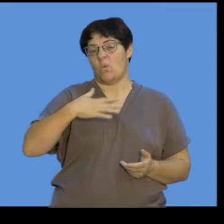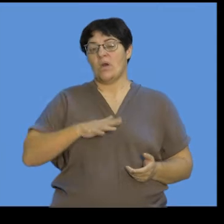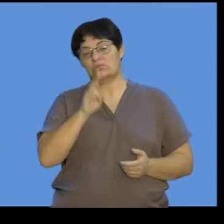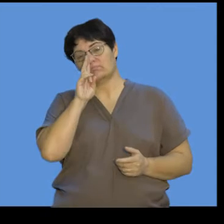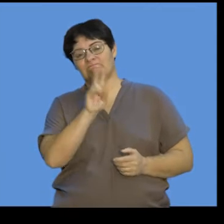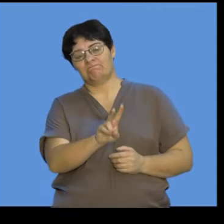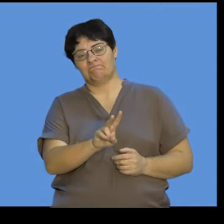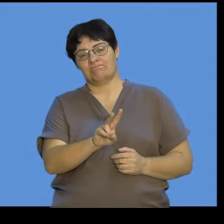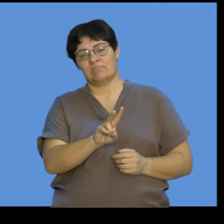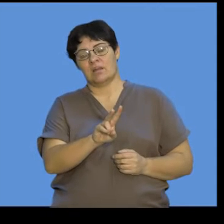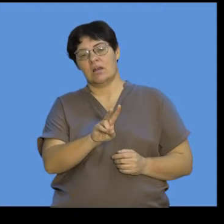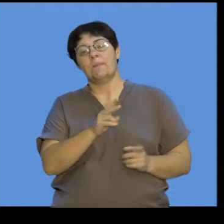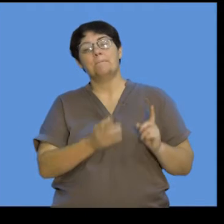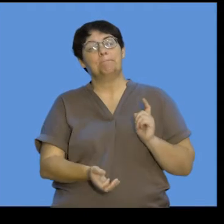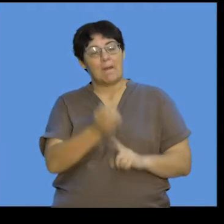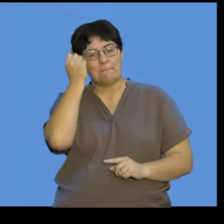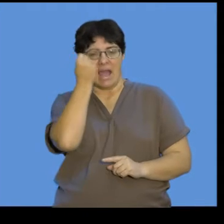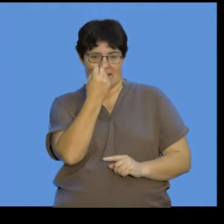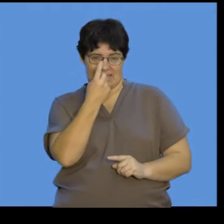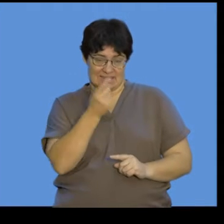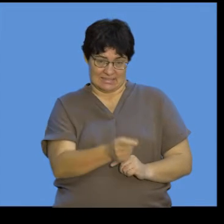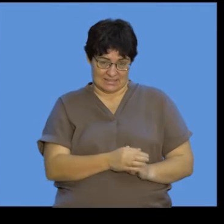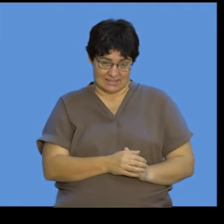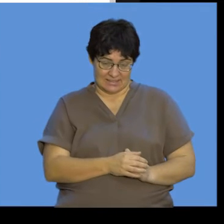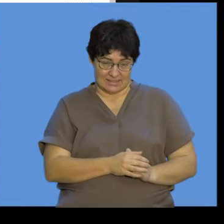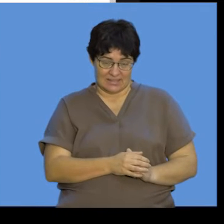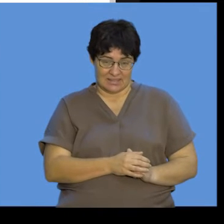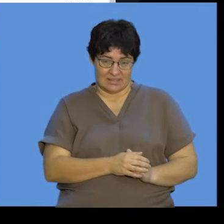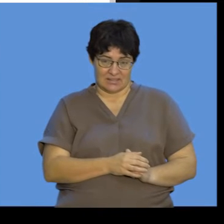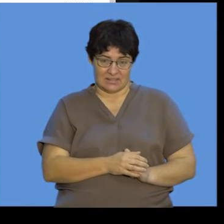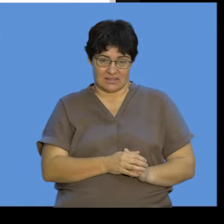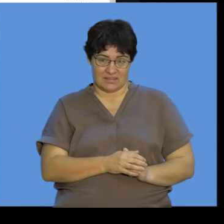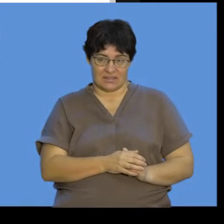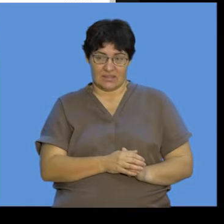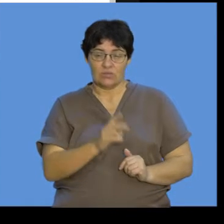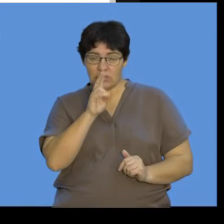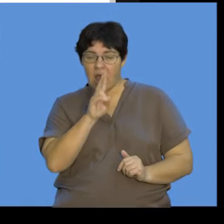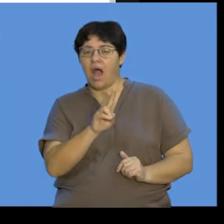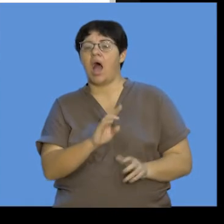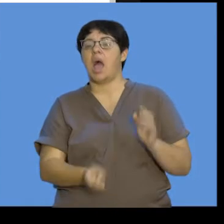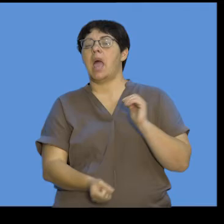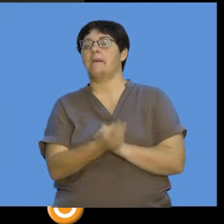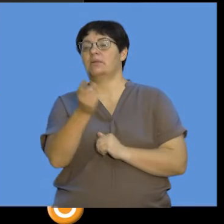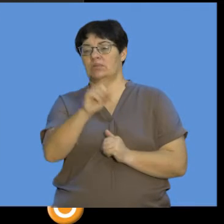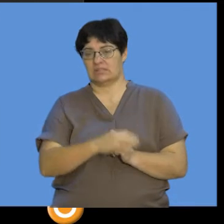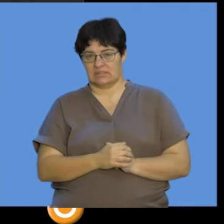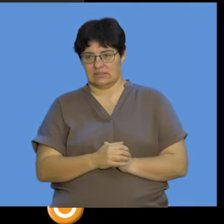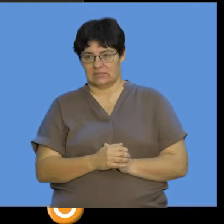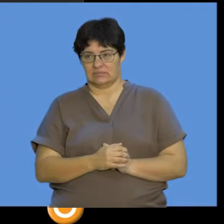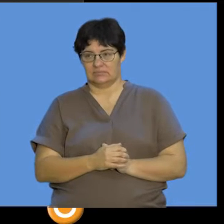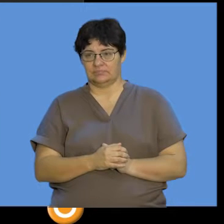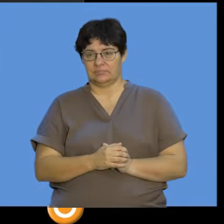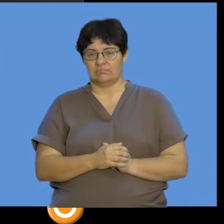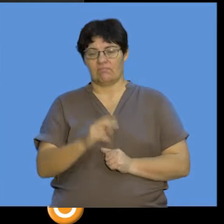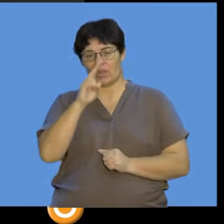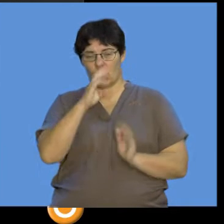at least derive some understanding in terms of what exactly happens, okay? So let's look at,